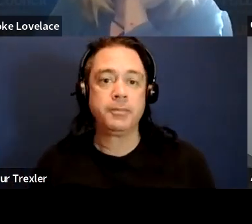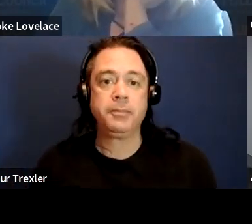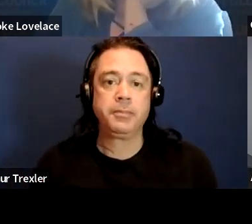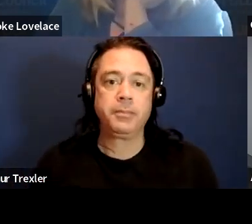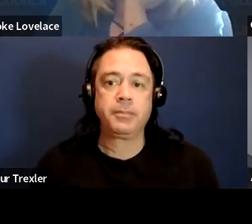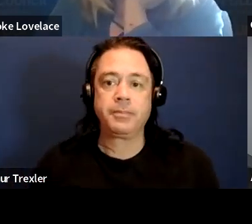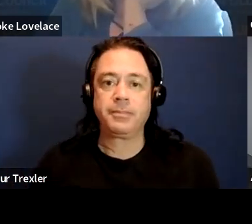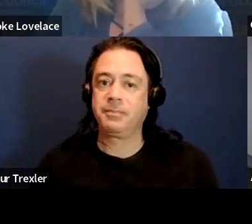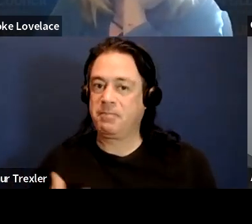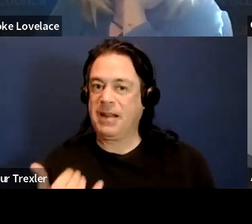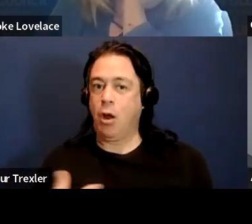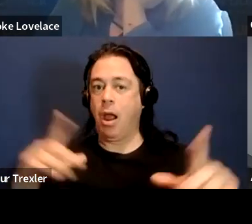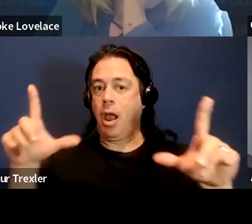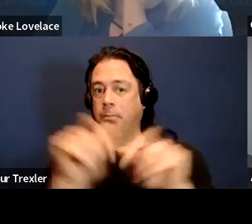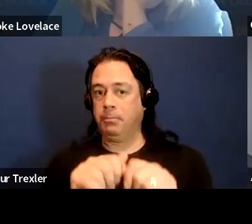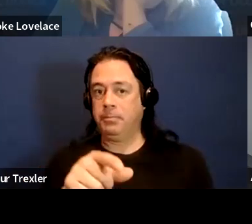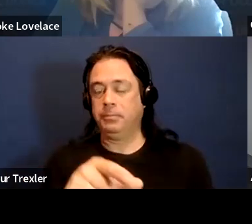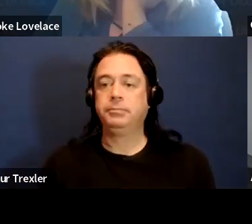I'm going to stop sharing my screen.